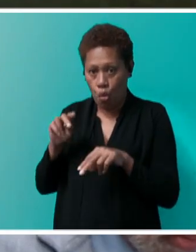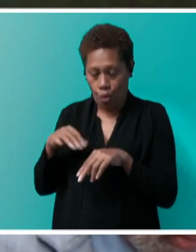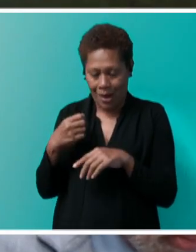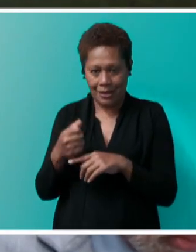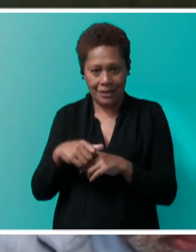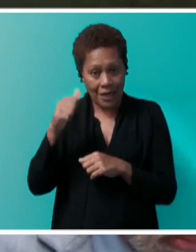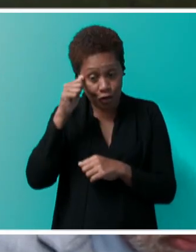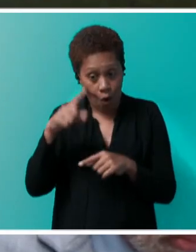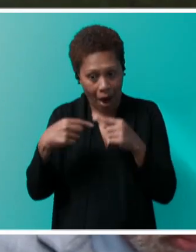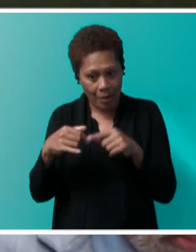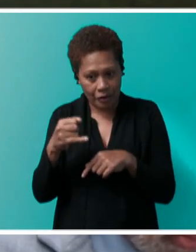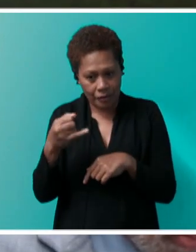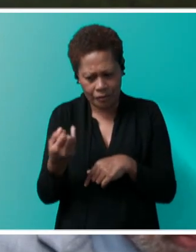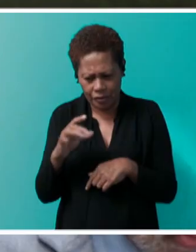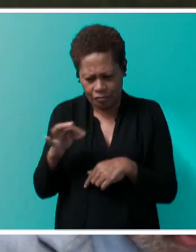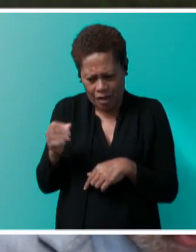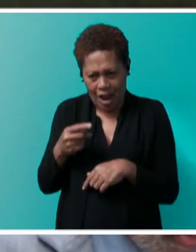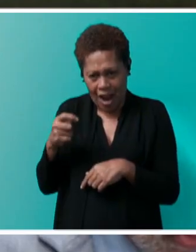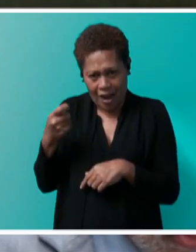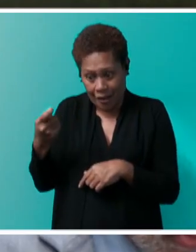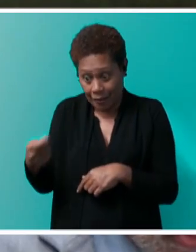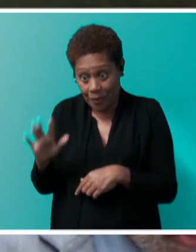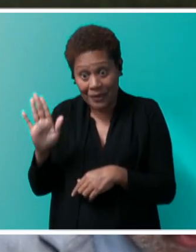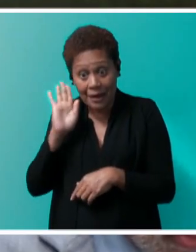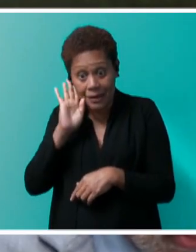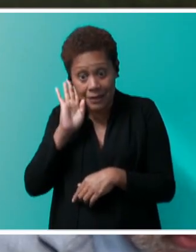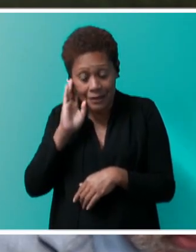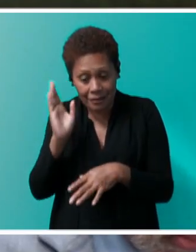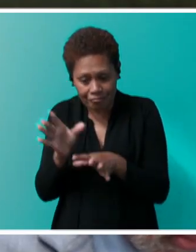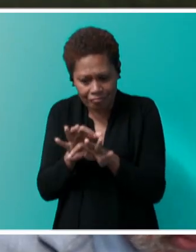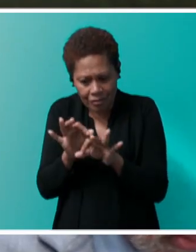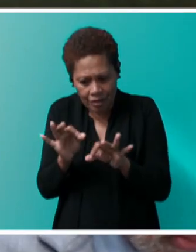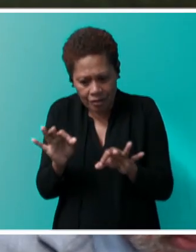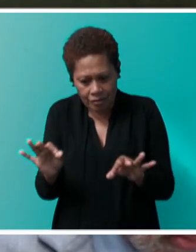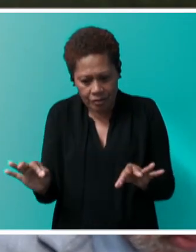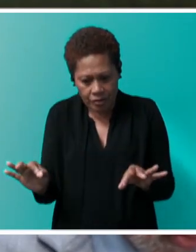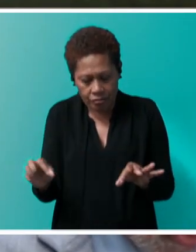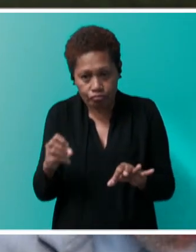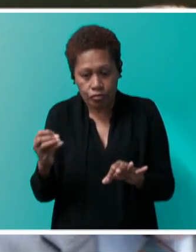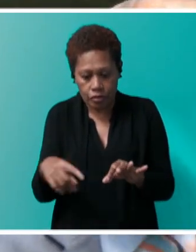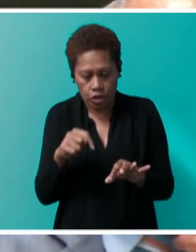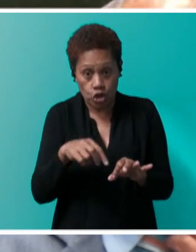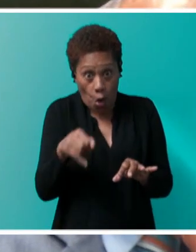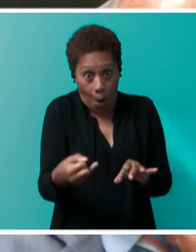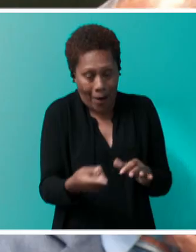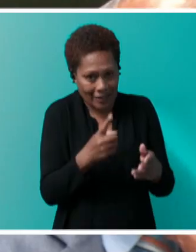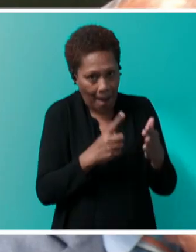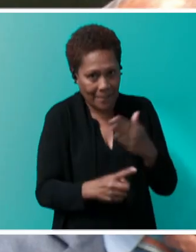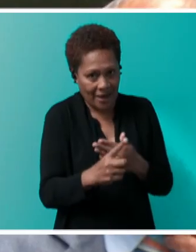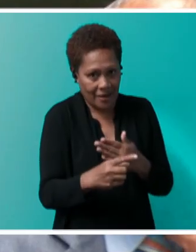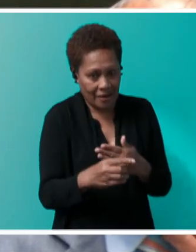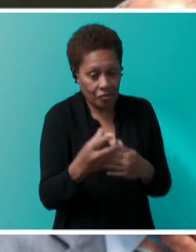and guardians to listen and trust their children. Silence perpetuates continued harm, Mr. Speaker, and this has long-term effects